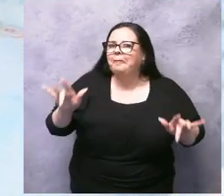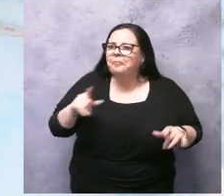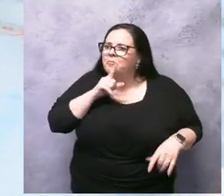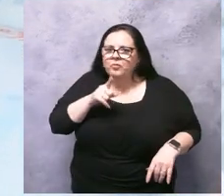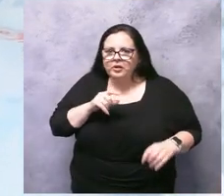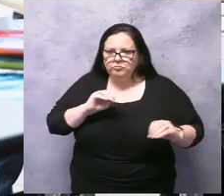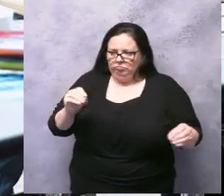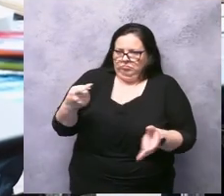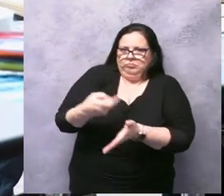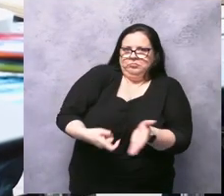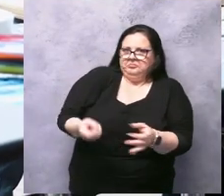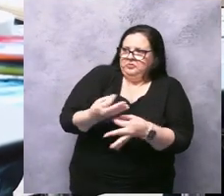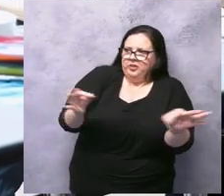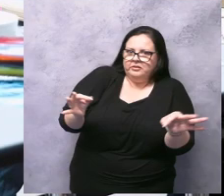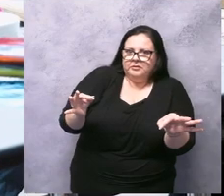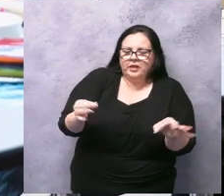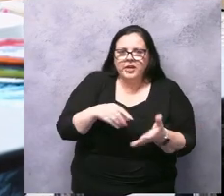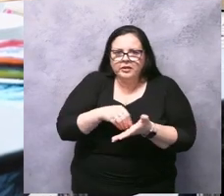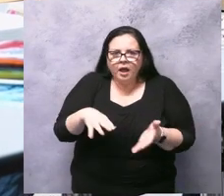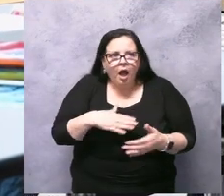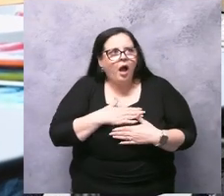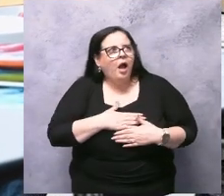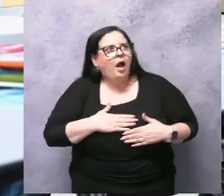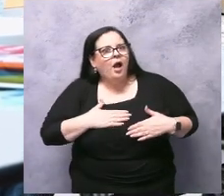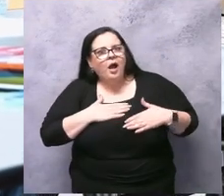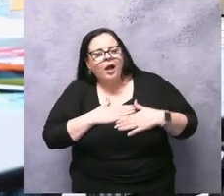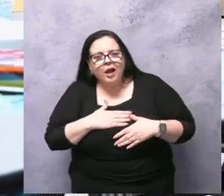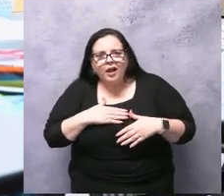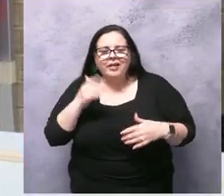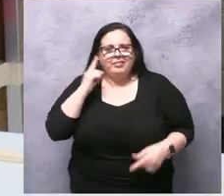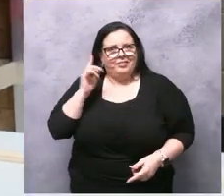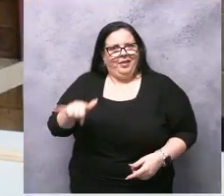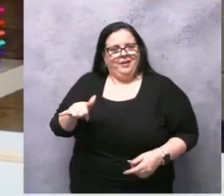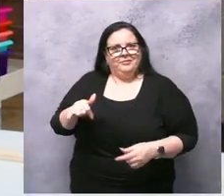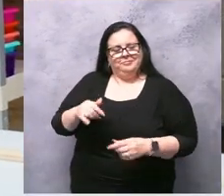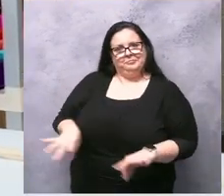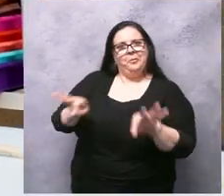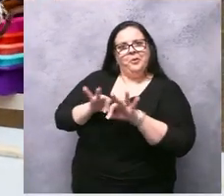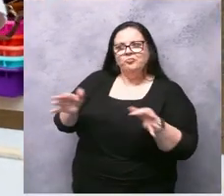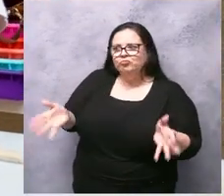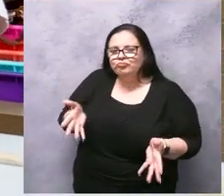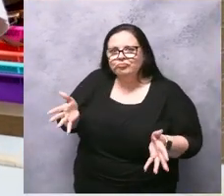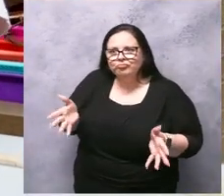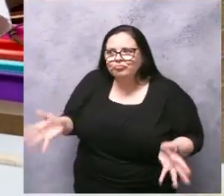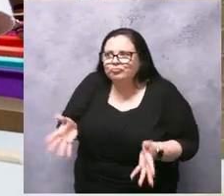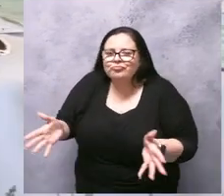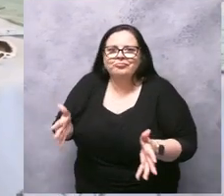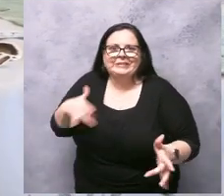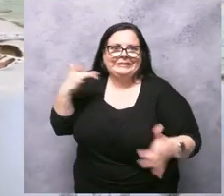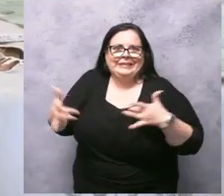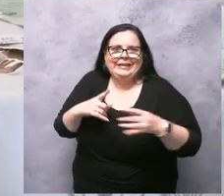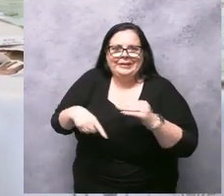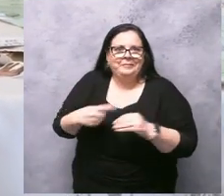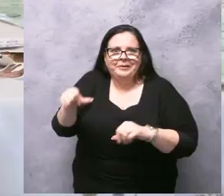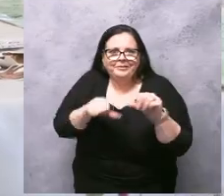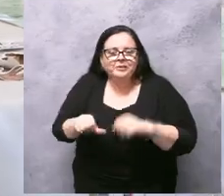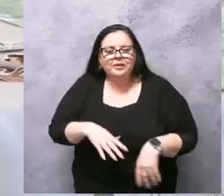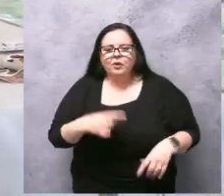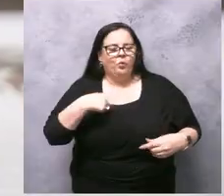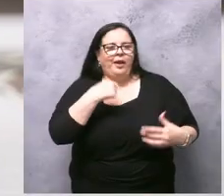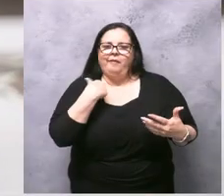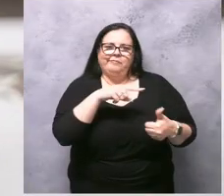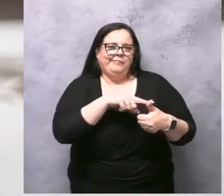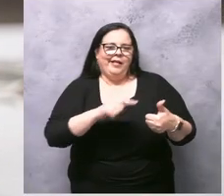no cost, you know, get kids excited in science, which I think is an important piece. We have everything you can think of, from